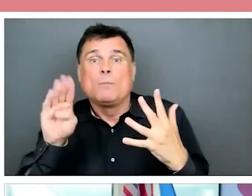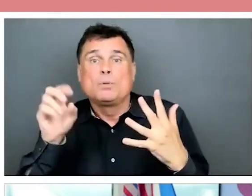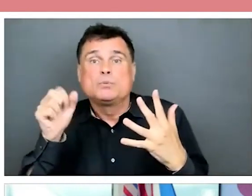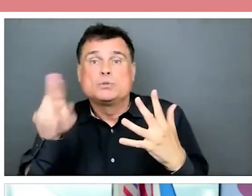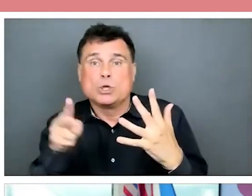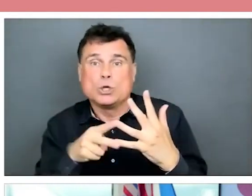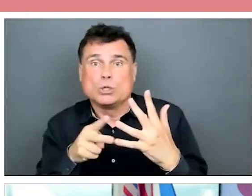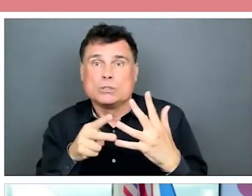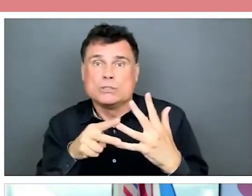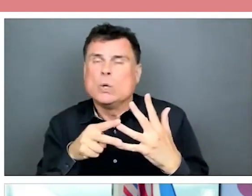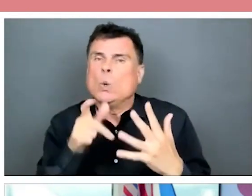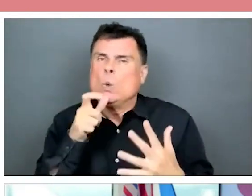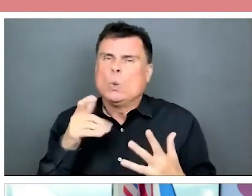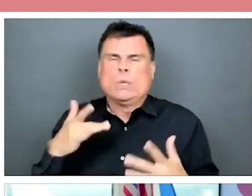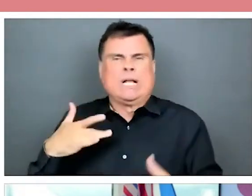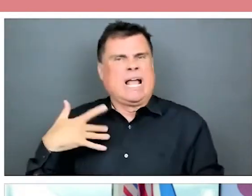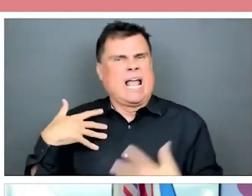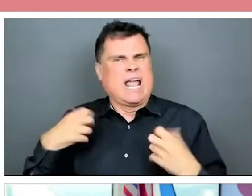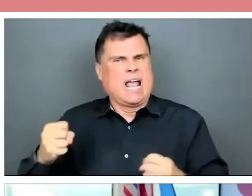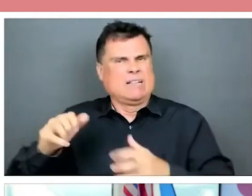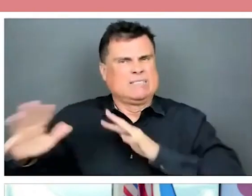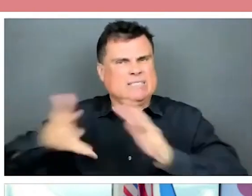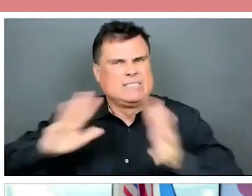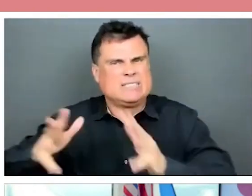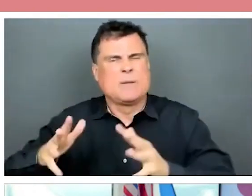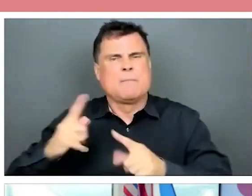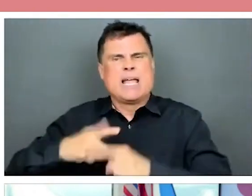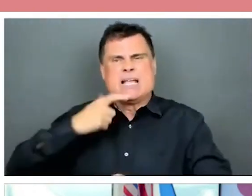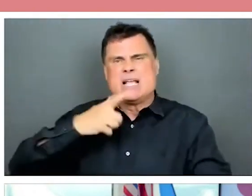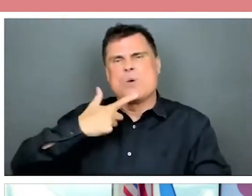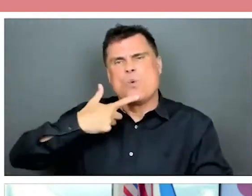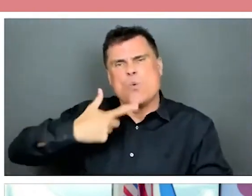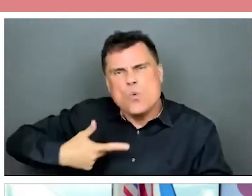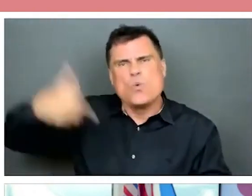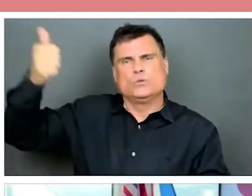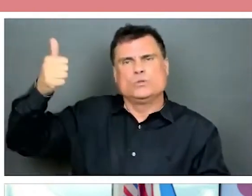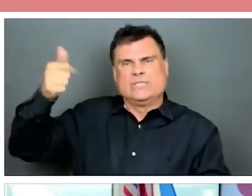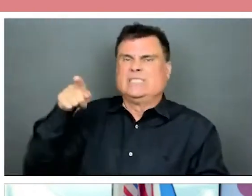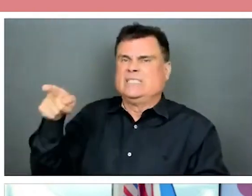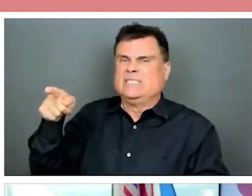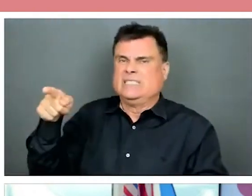you look at all the people eligible for vaccination,